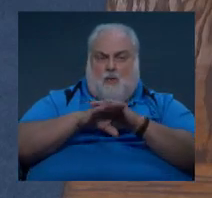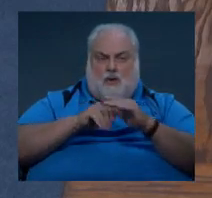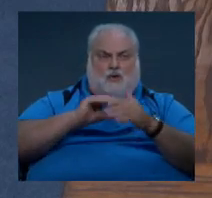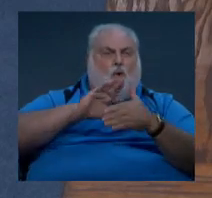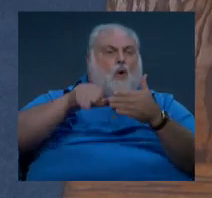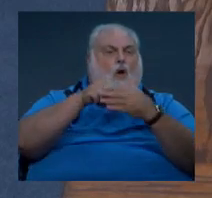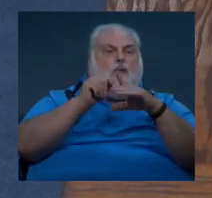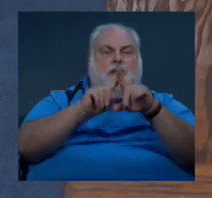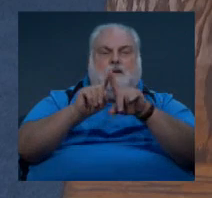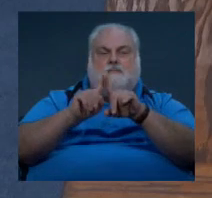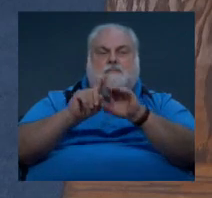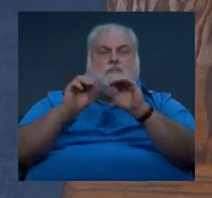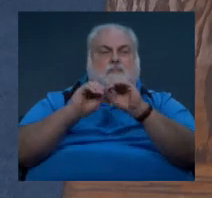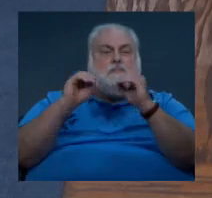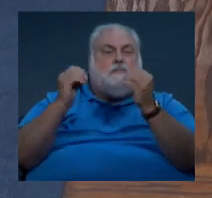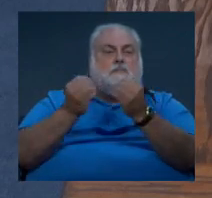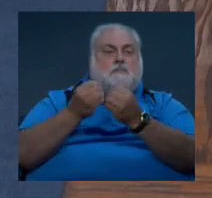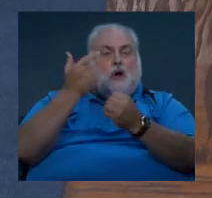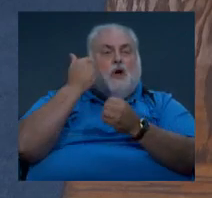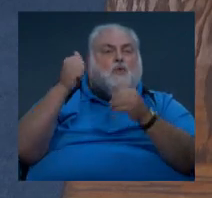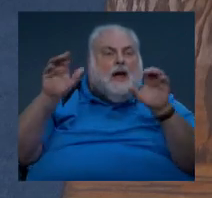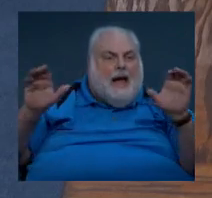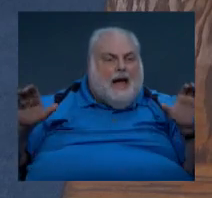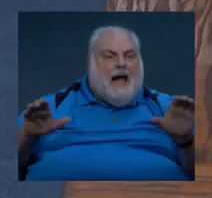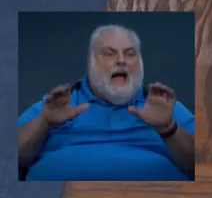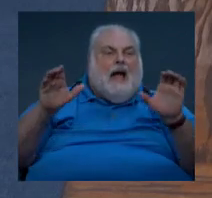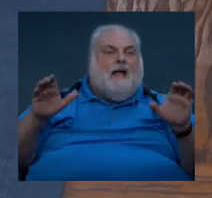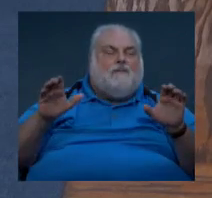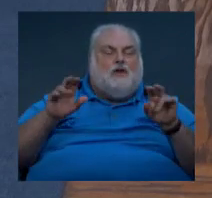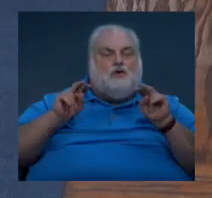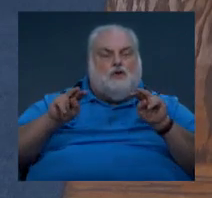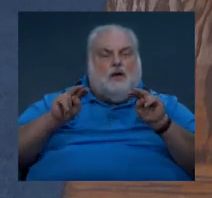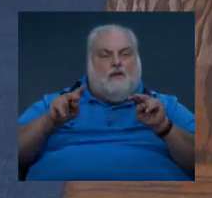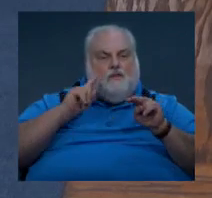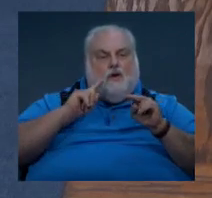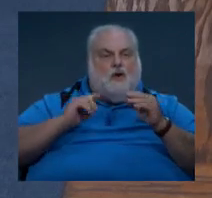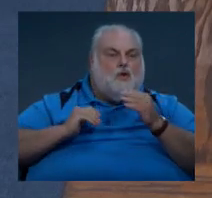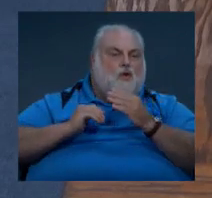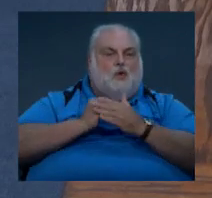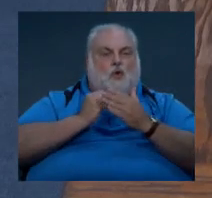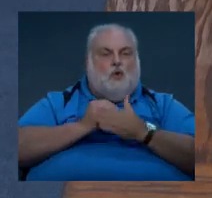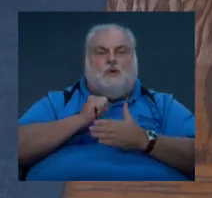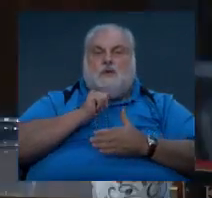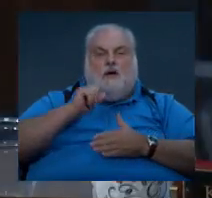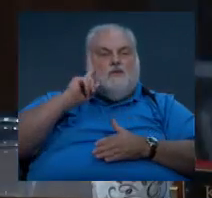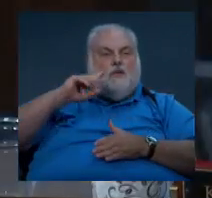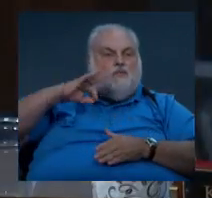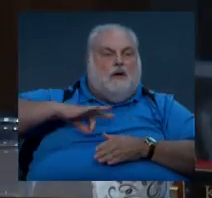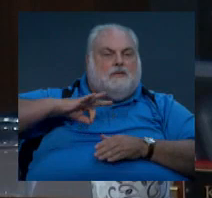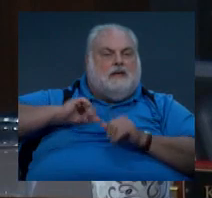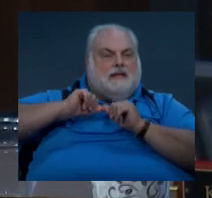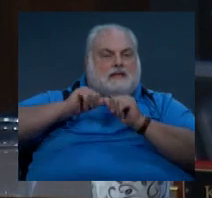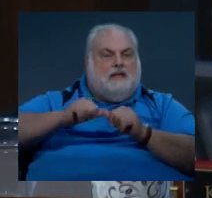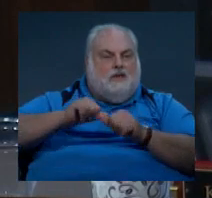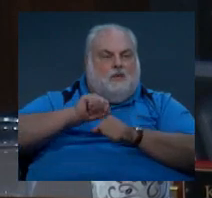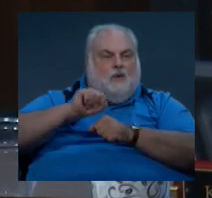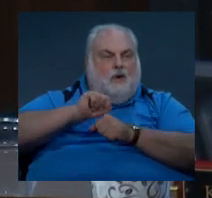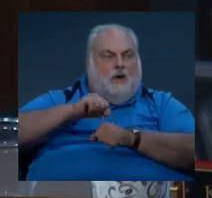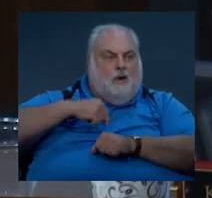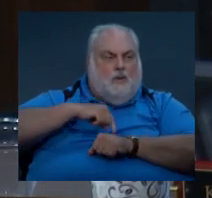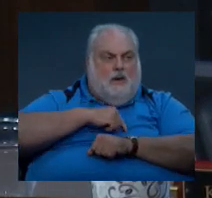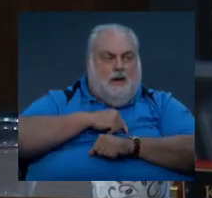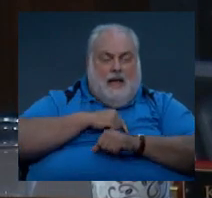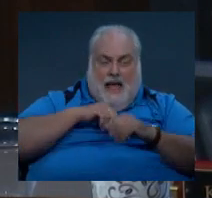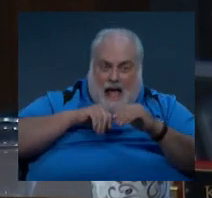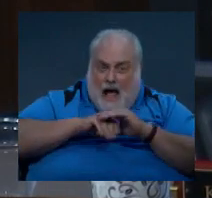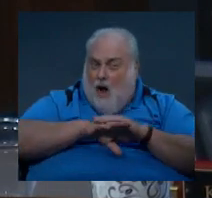type of organizations because we are actively looking for new nonprofits to work with to continue to the work in our department. So is it outreach